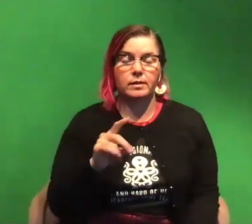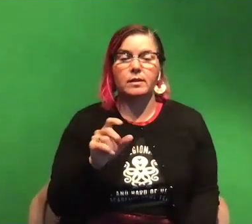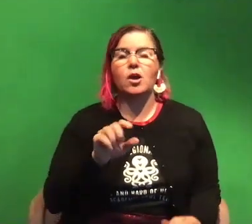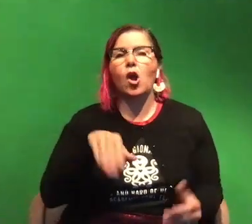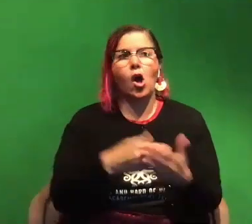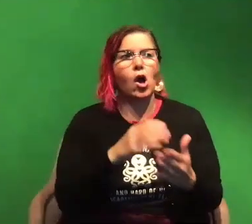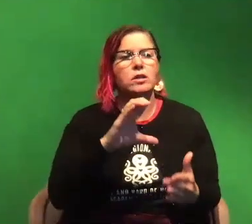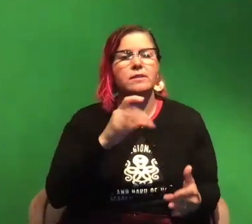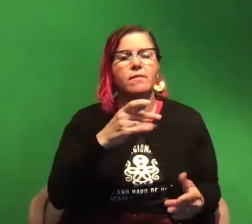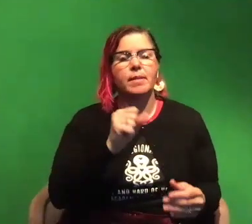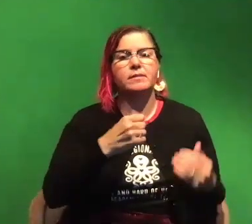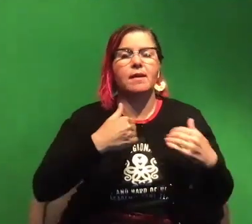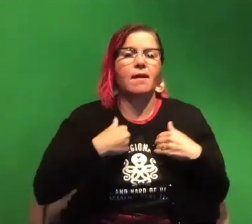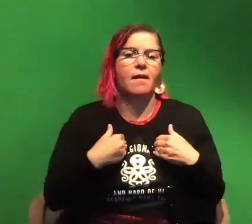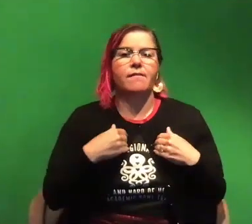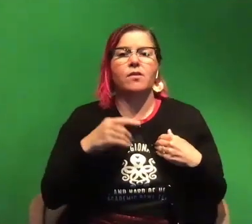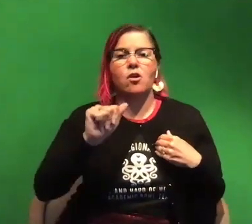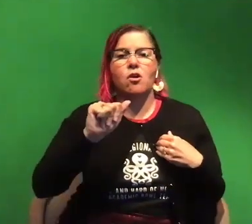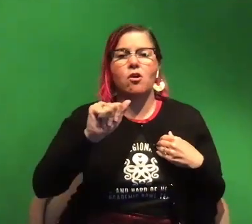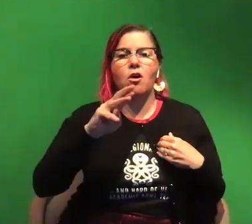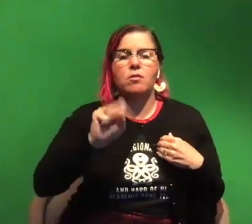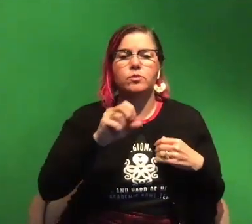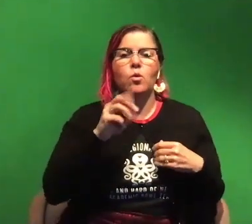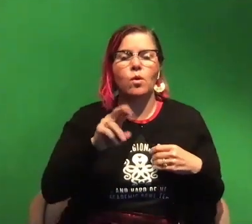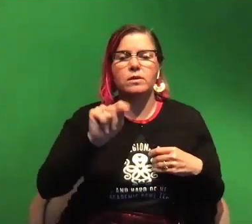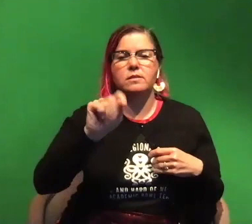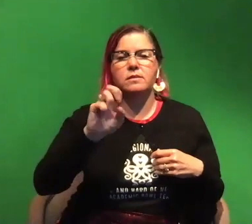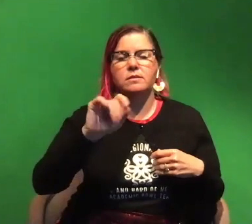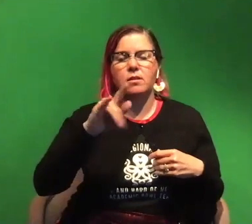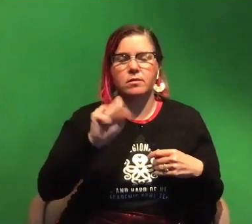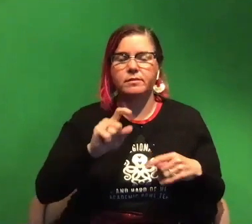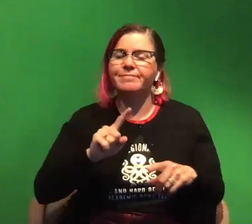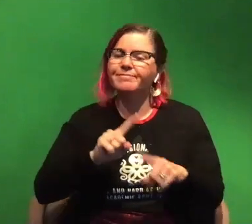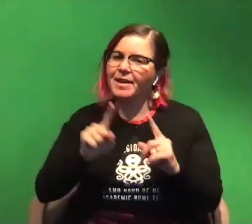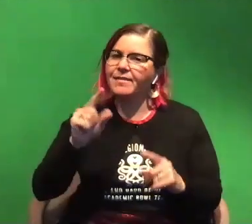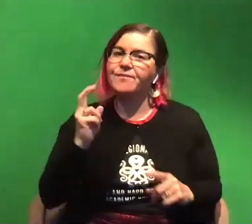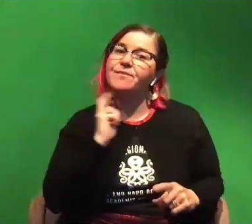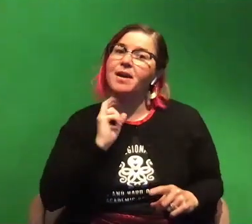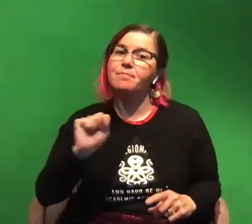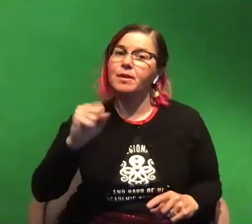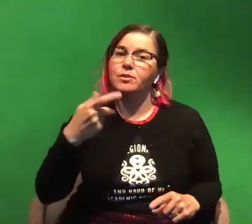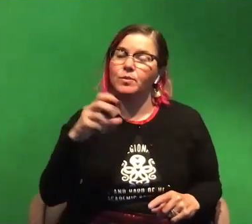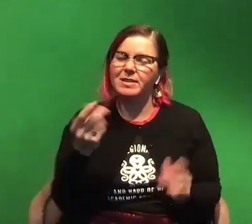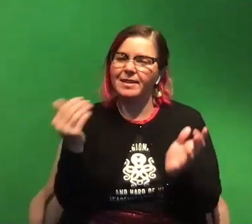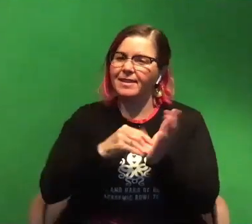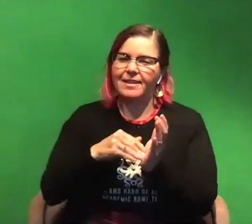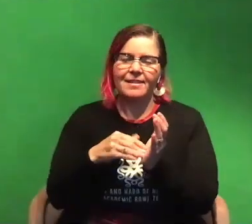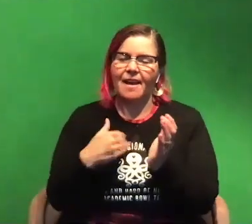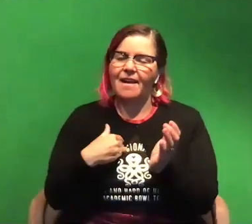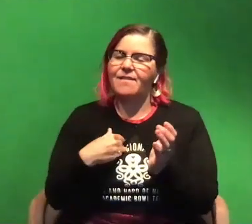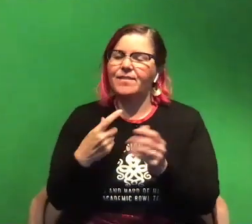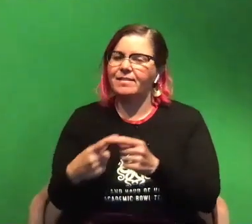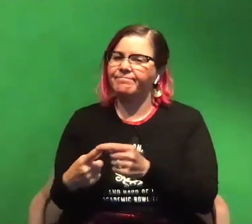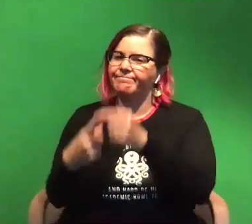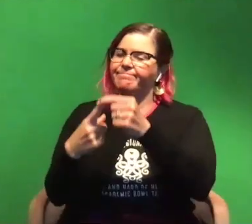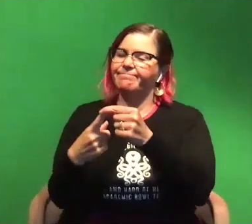cephalopods have arms or tentacles, but vampire squids, again, have sort of been that exception to the